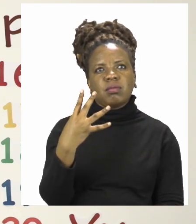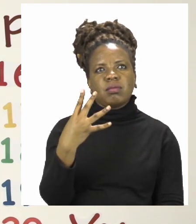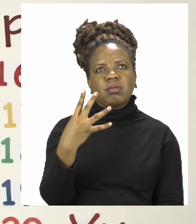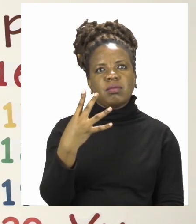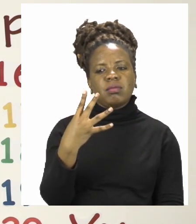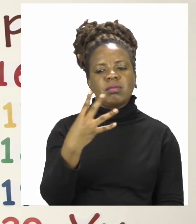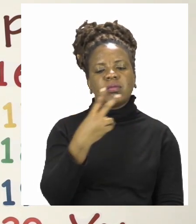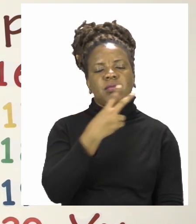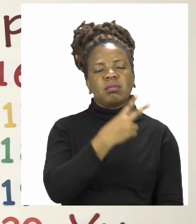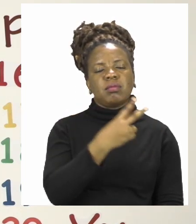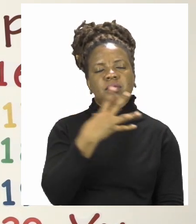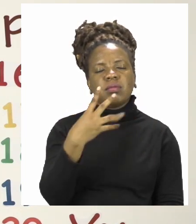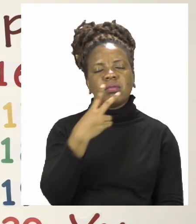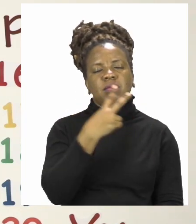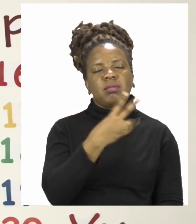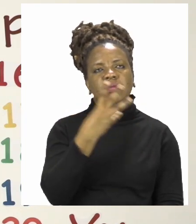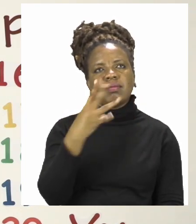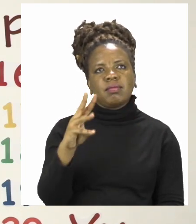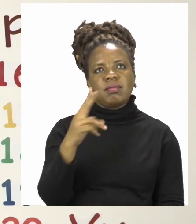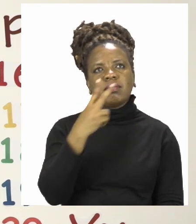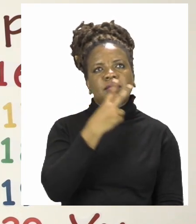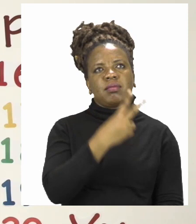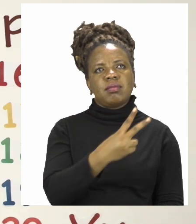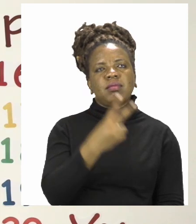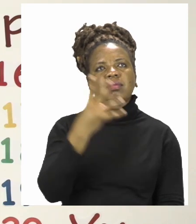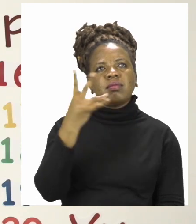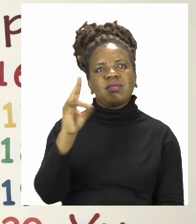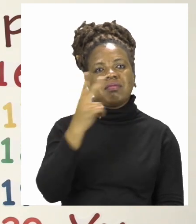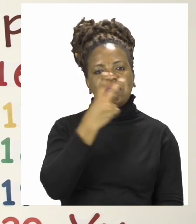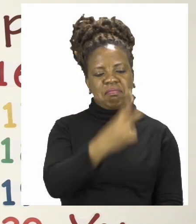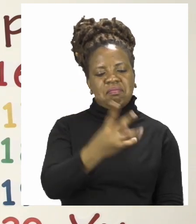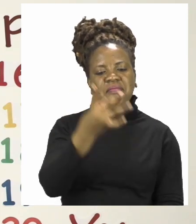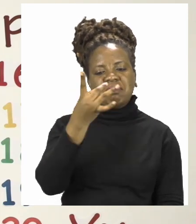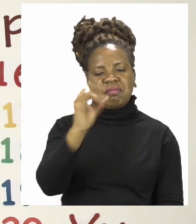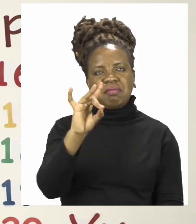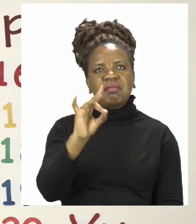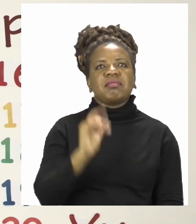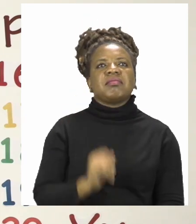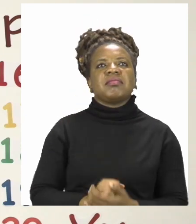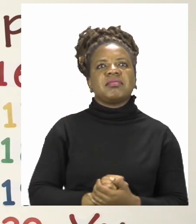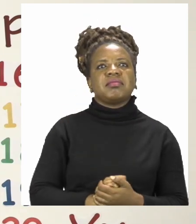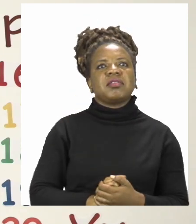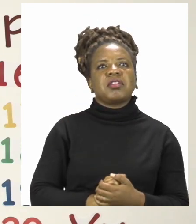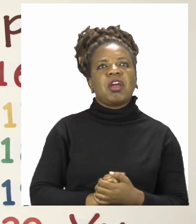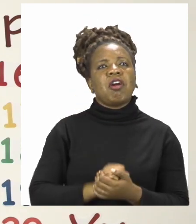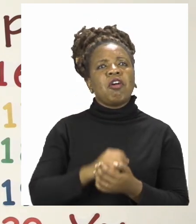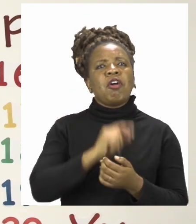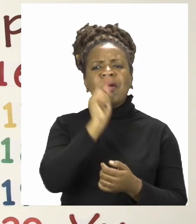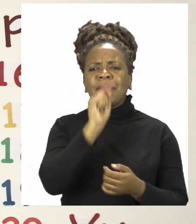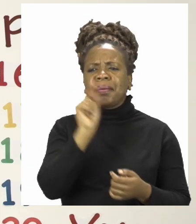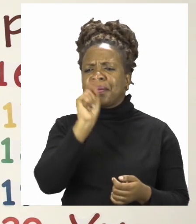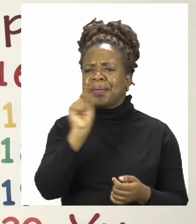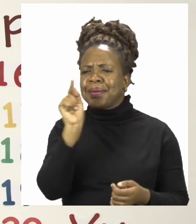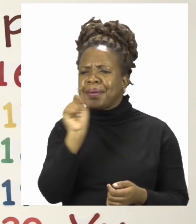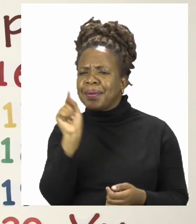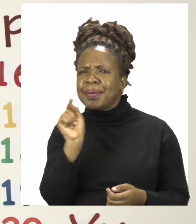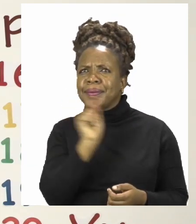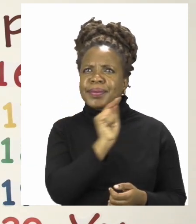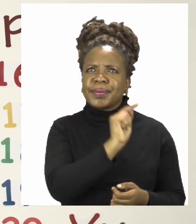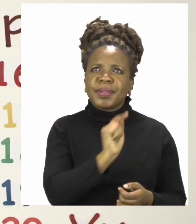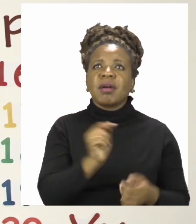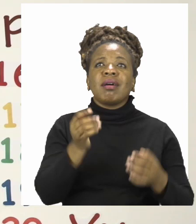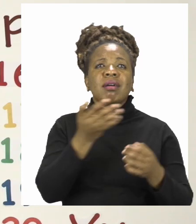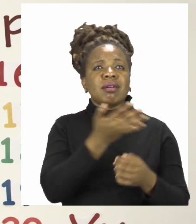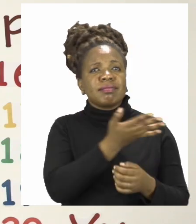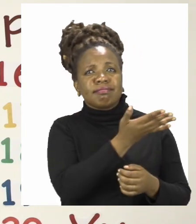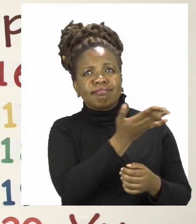25, 26, 27, 28. So we know that there are 28 things in the 7